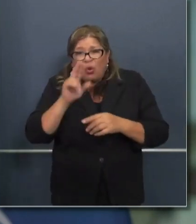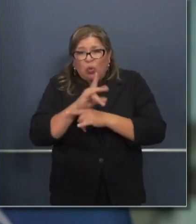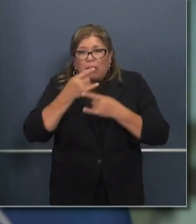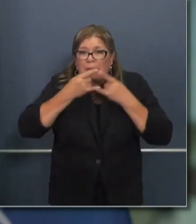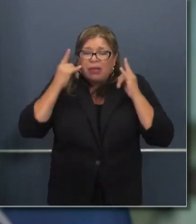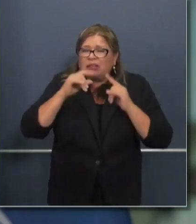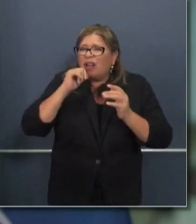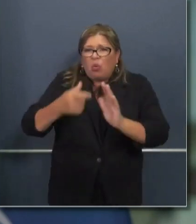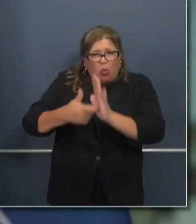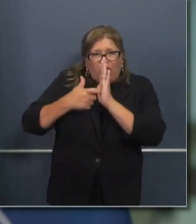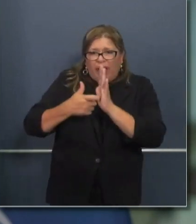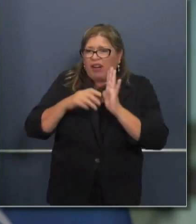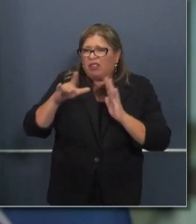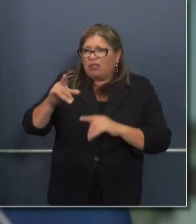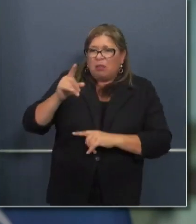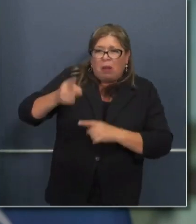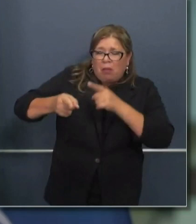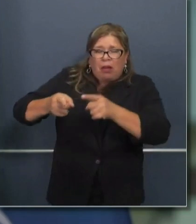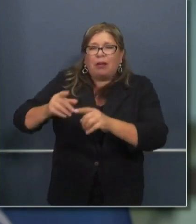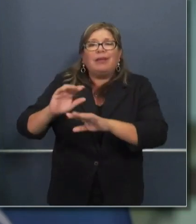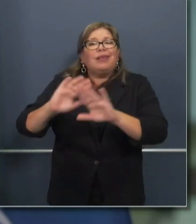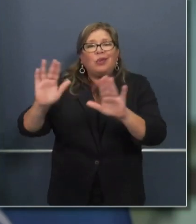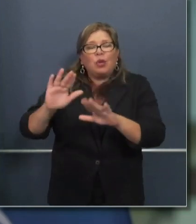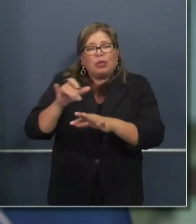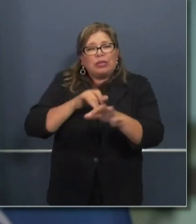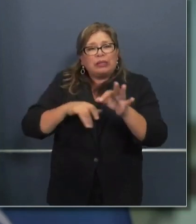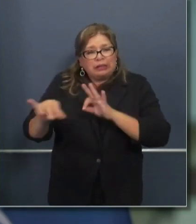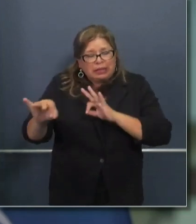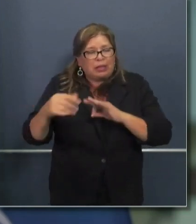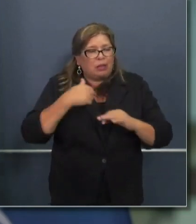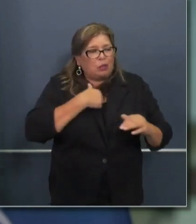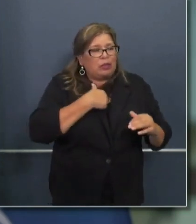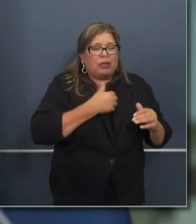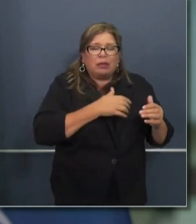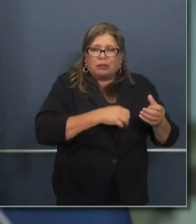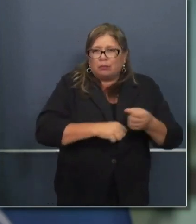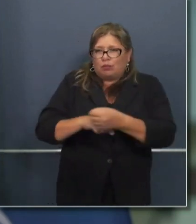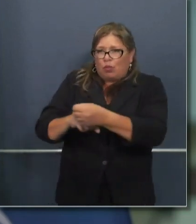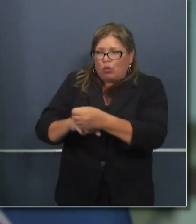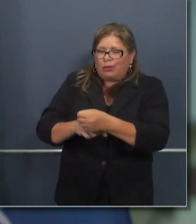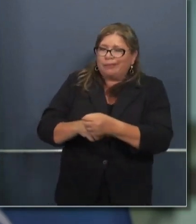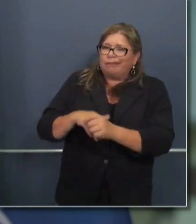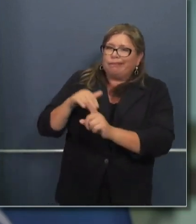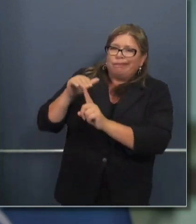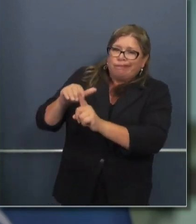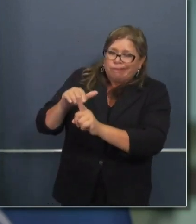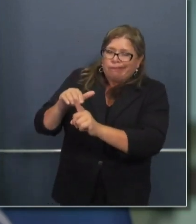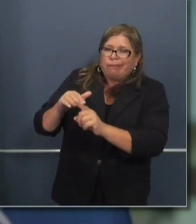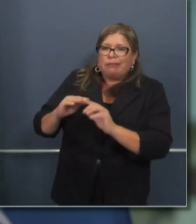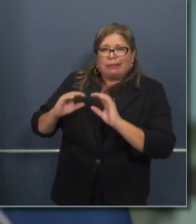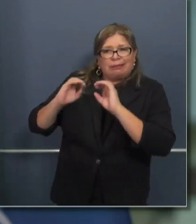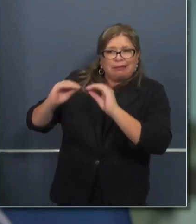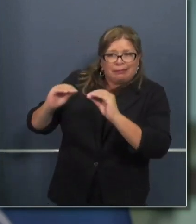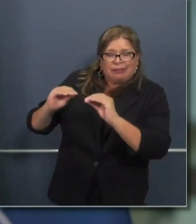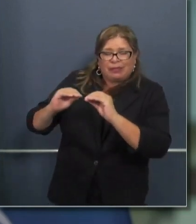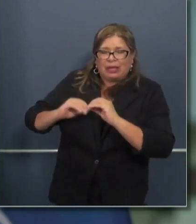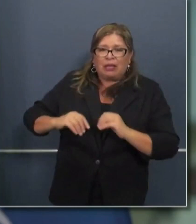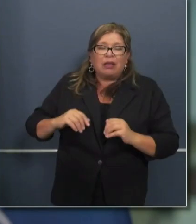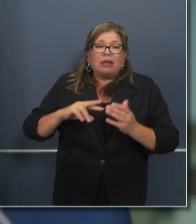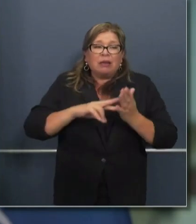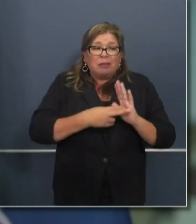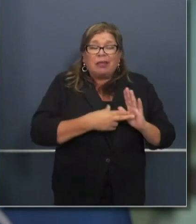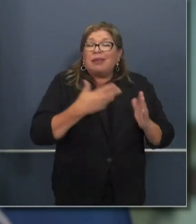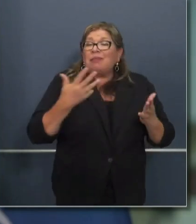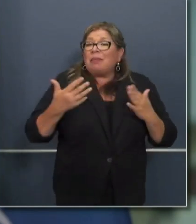time, being able to utilize tools in the toolkit. Again, focusing first on the cities and counties and the regions doing the same, the state from a